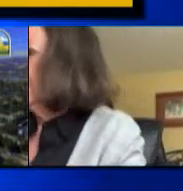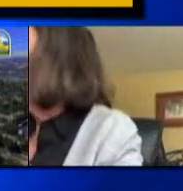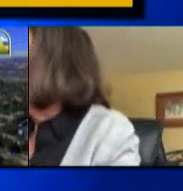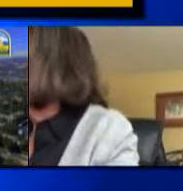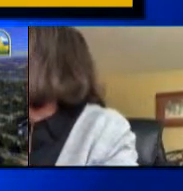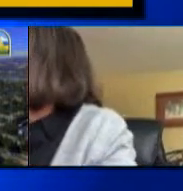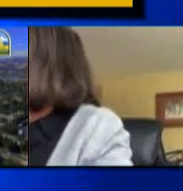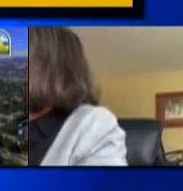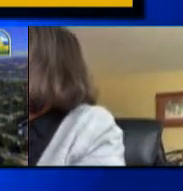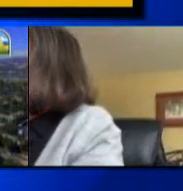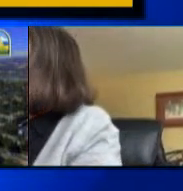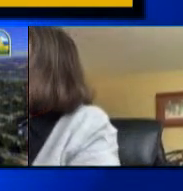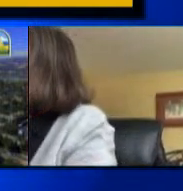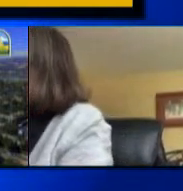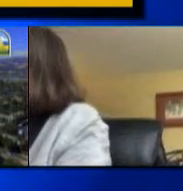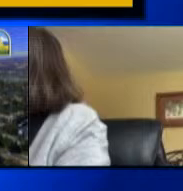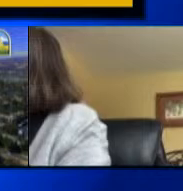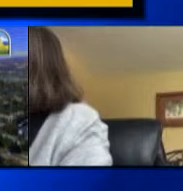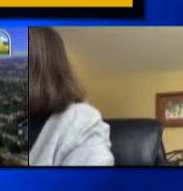the chat.